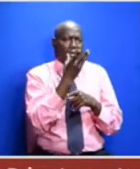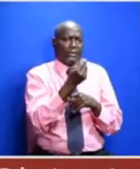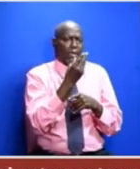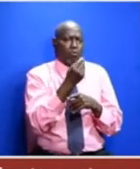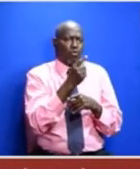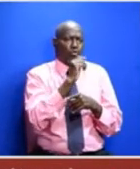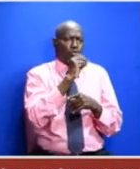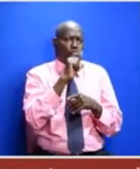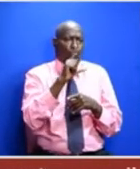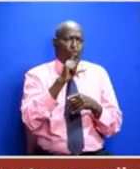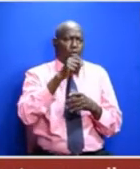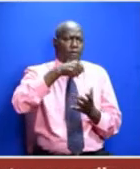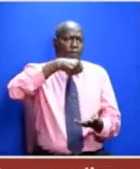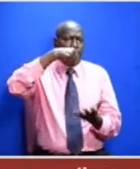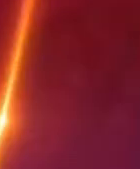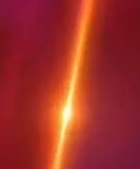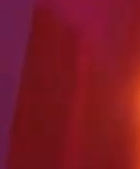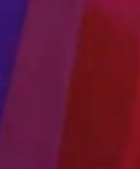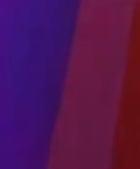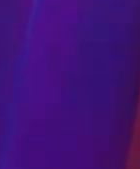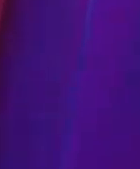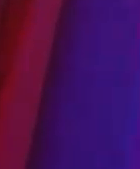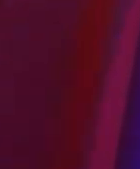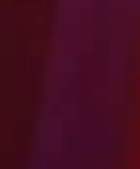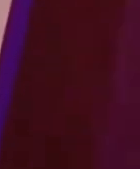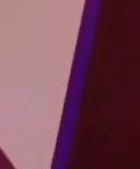filter. Alice Diana, Hope TV Newswatch.